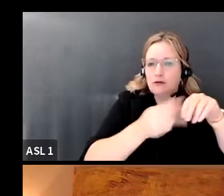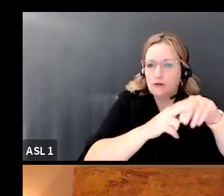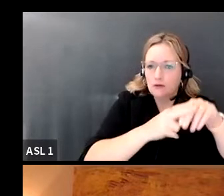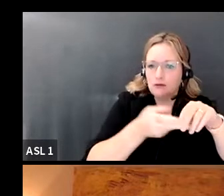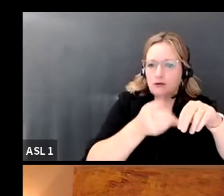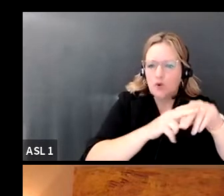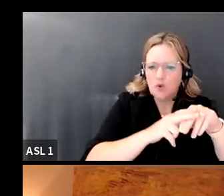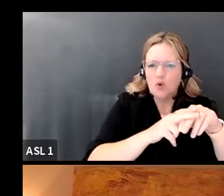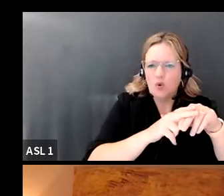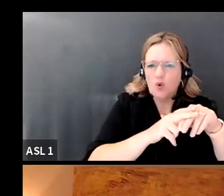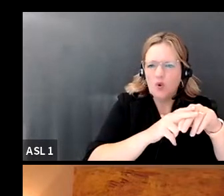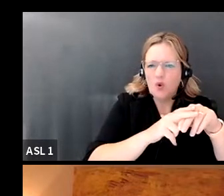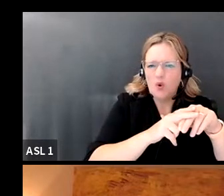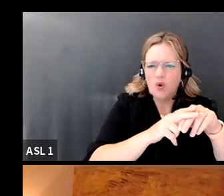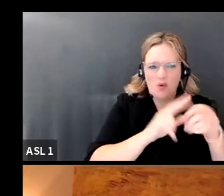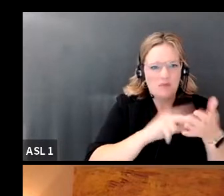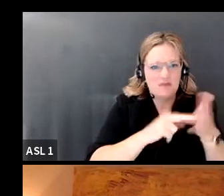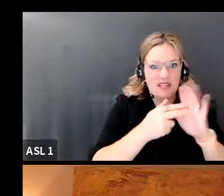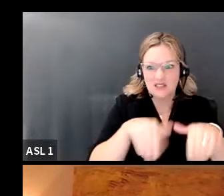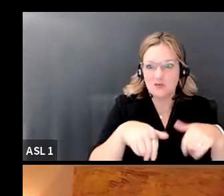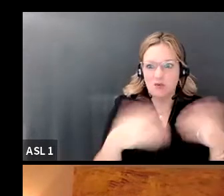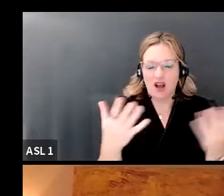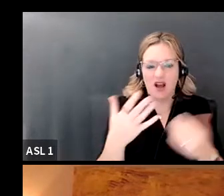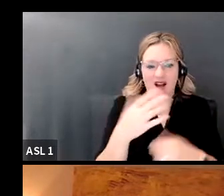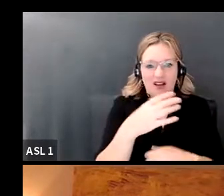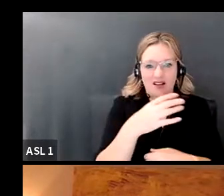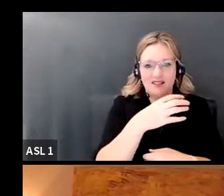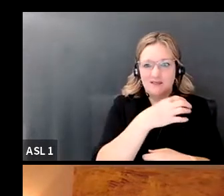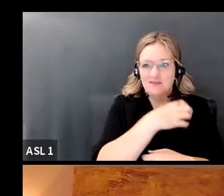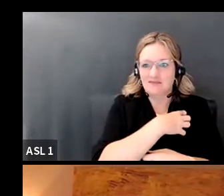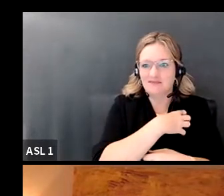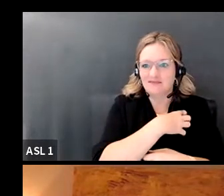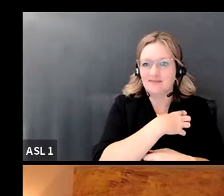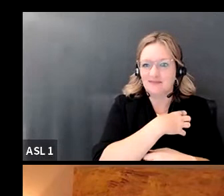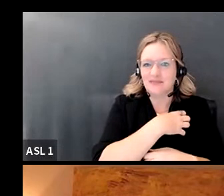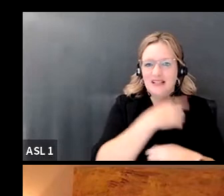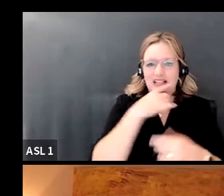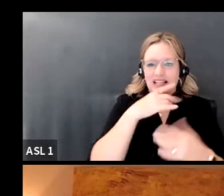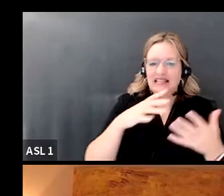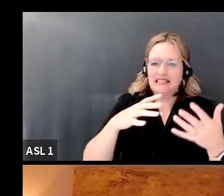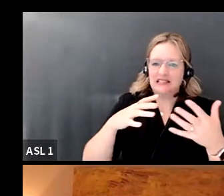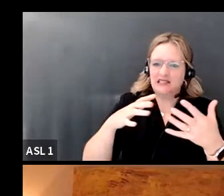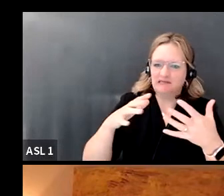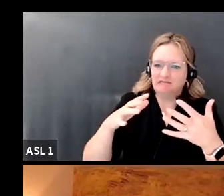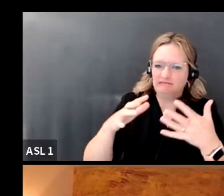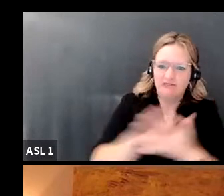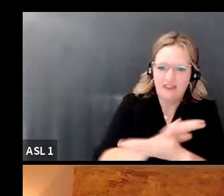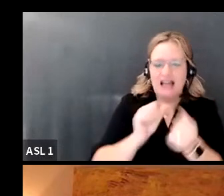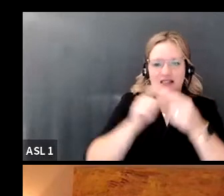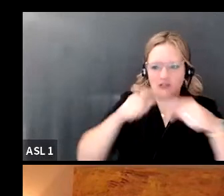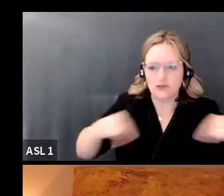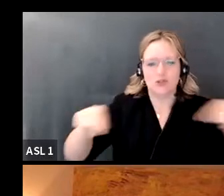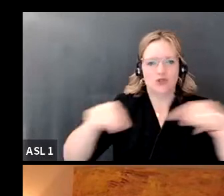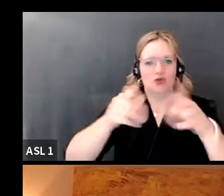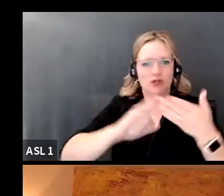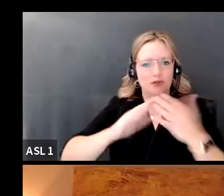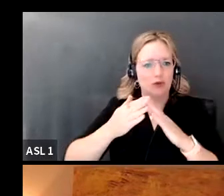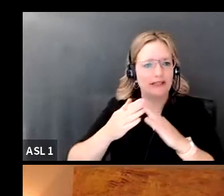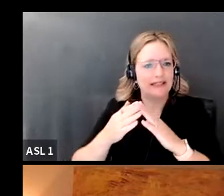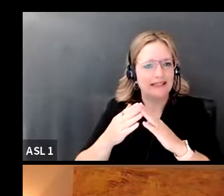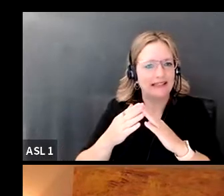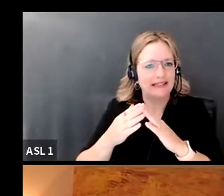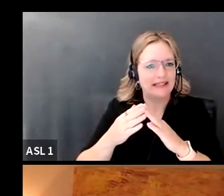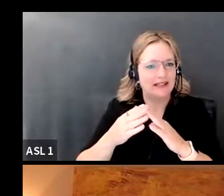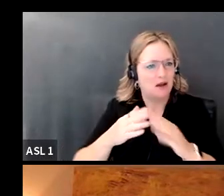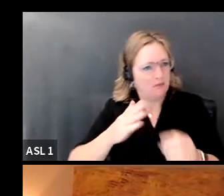terrorizing our communities especially my communities by block communities but more policing uh it's not the